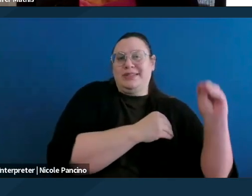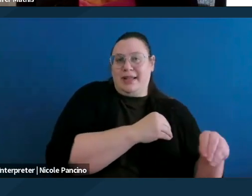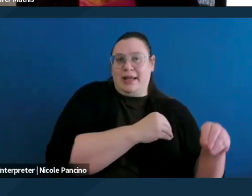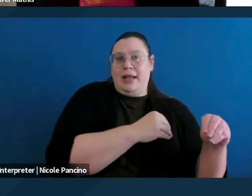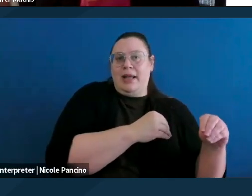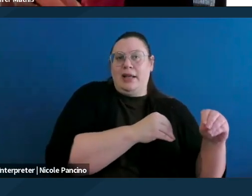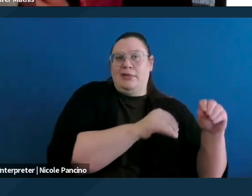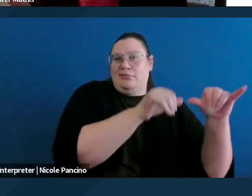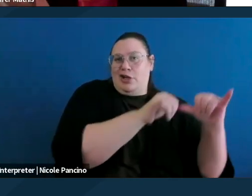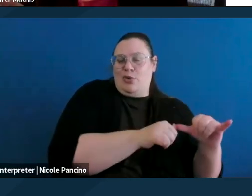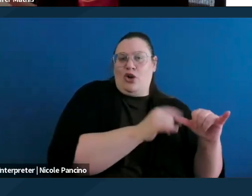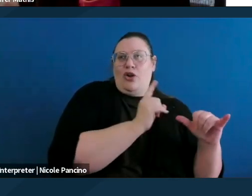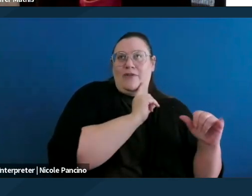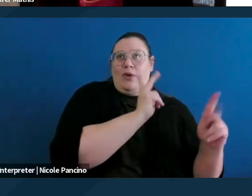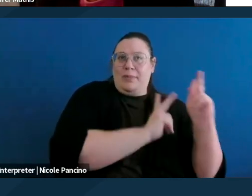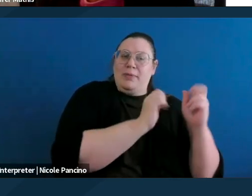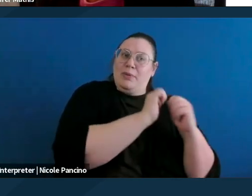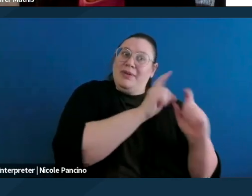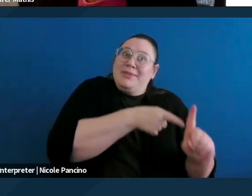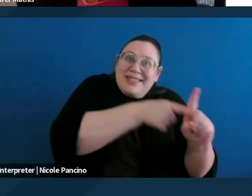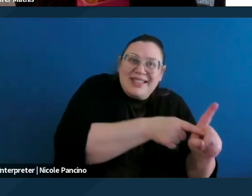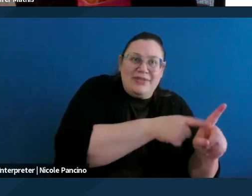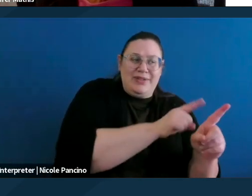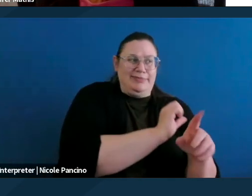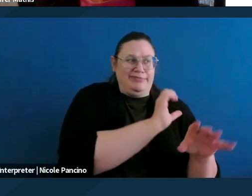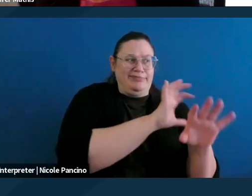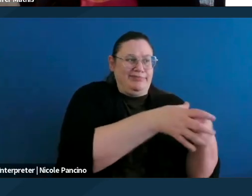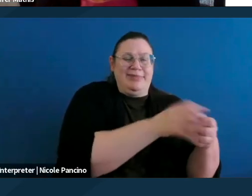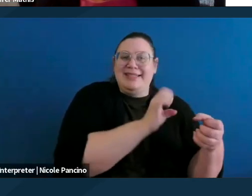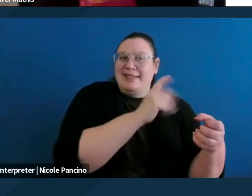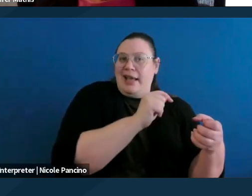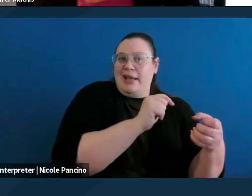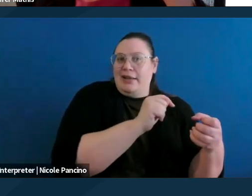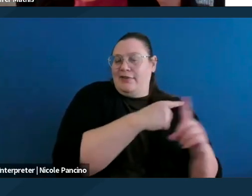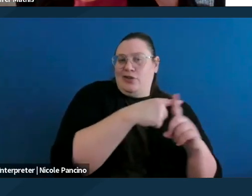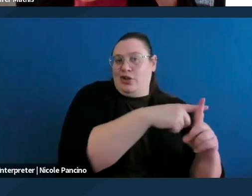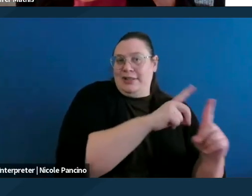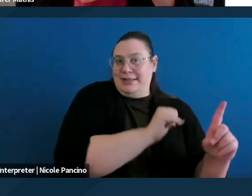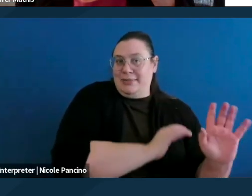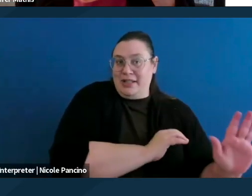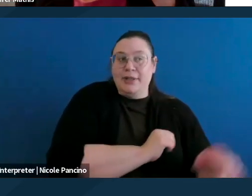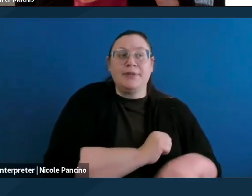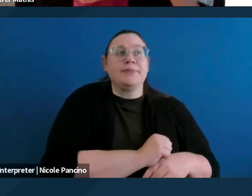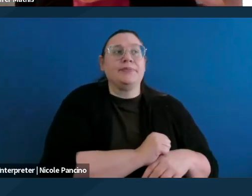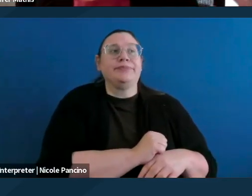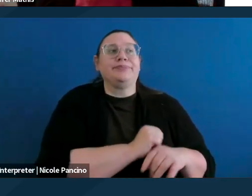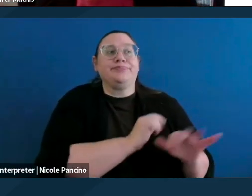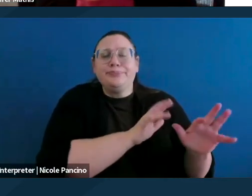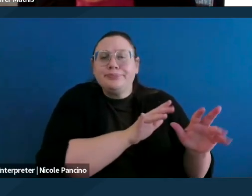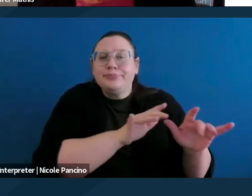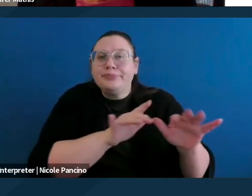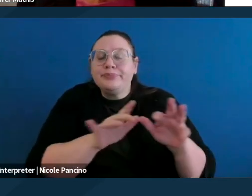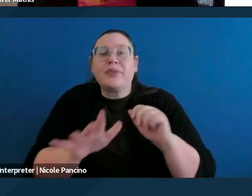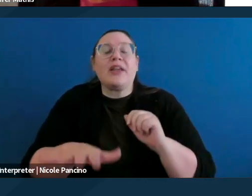for people with that specific set of targeted disabilities. And what they found when